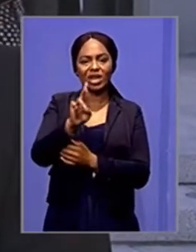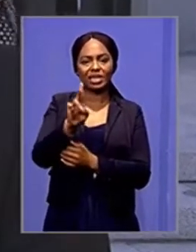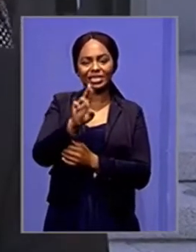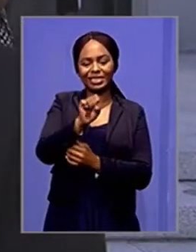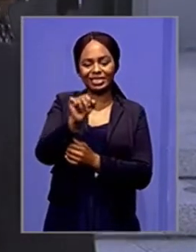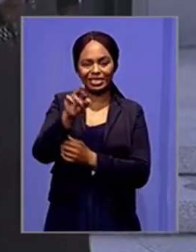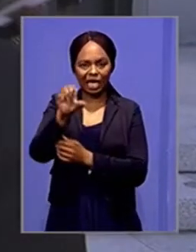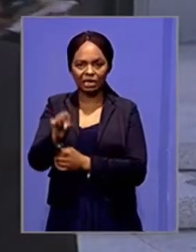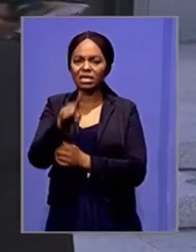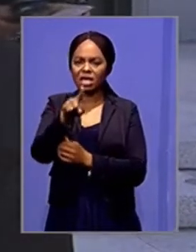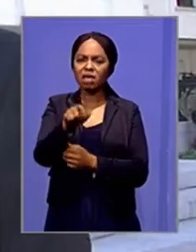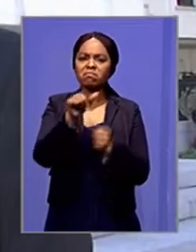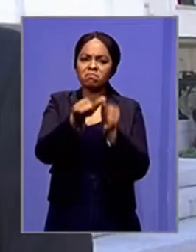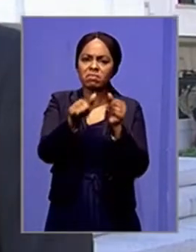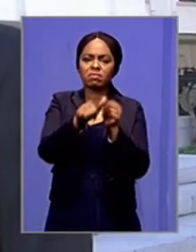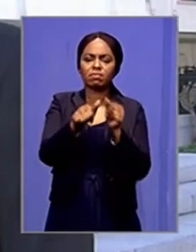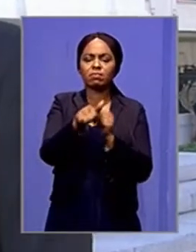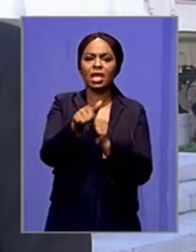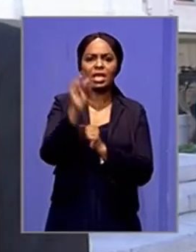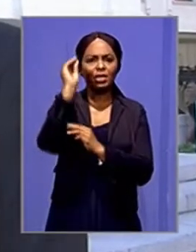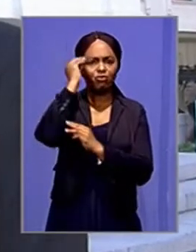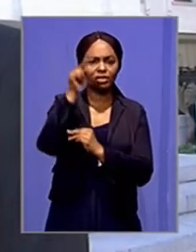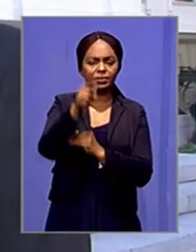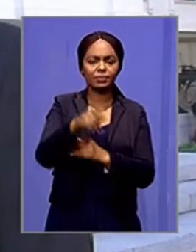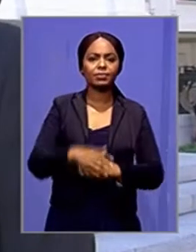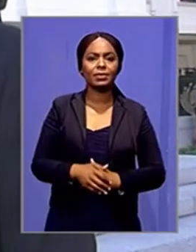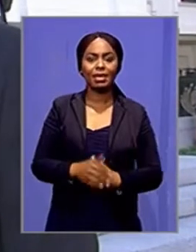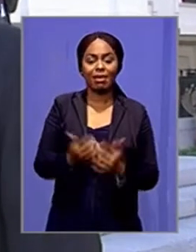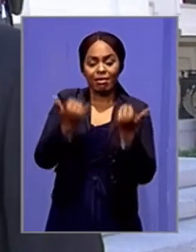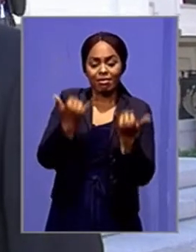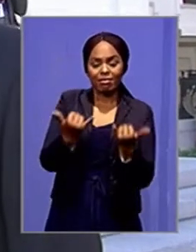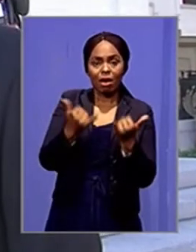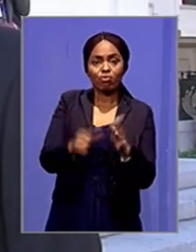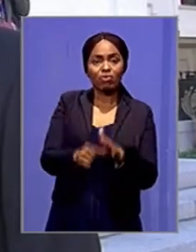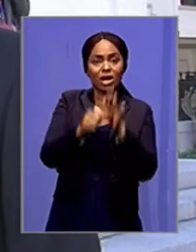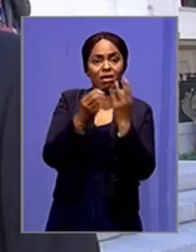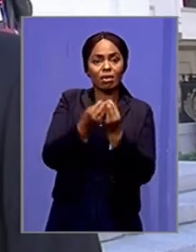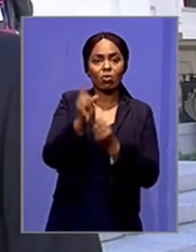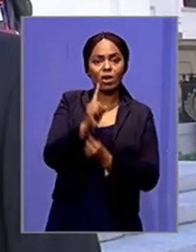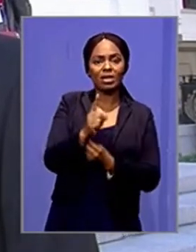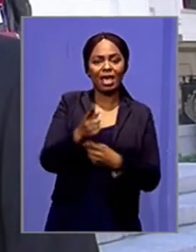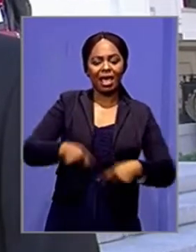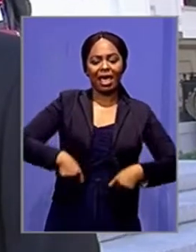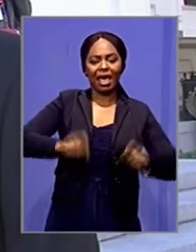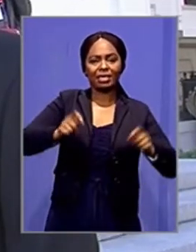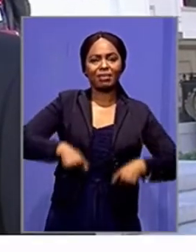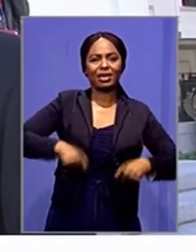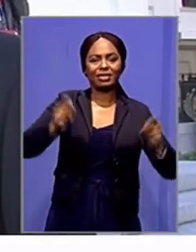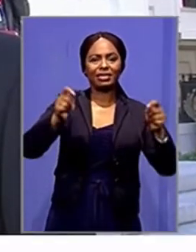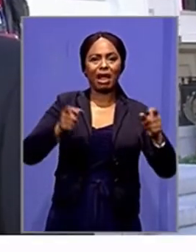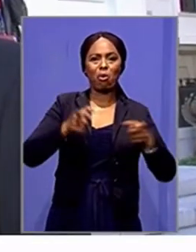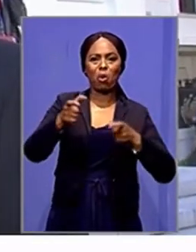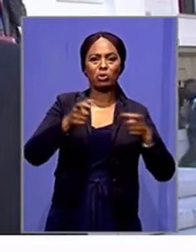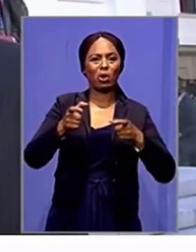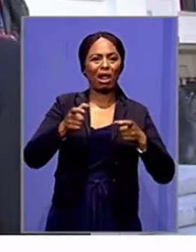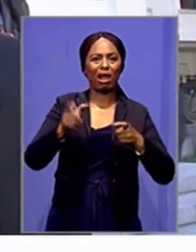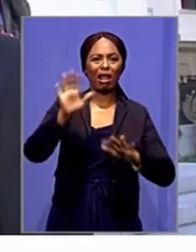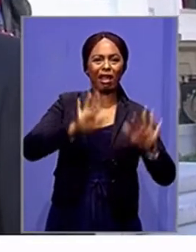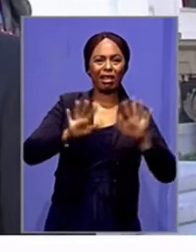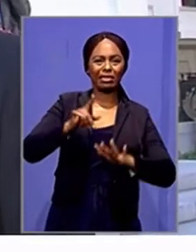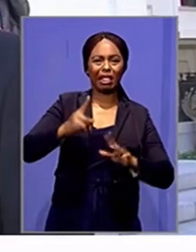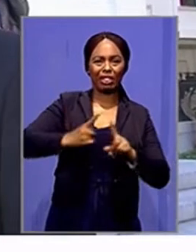boom. That is encouraging. One of the biggest problems currently is that our expenditure is out of control. And the adjustment budget